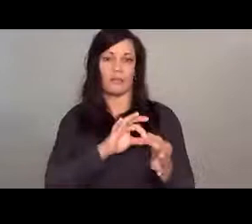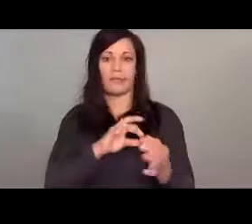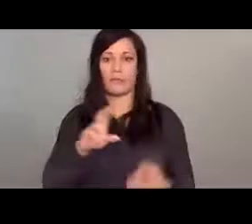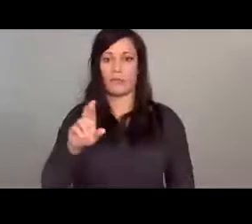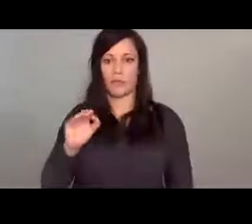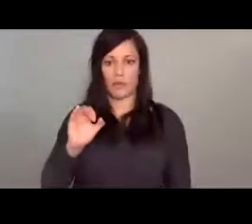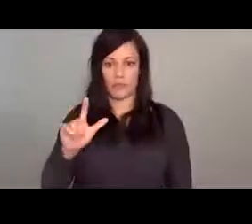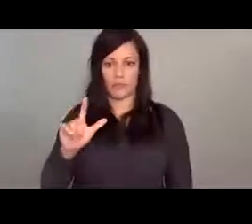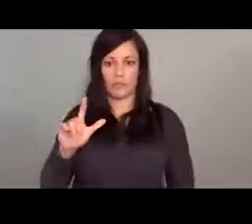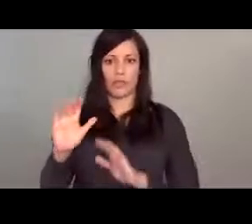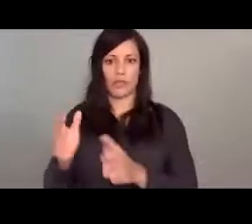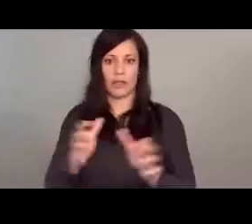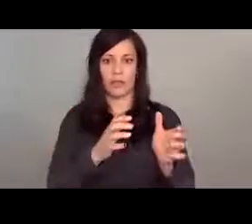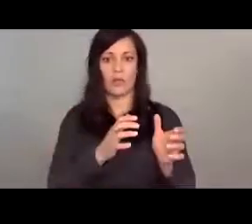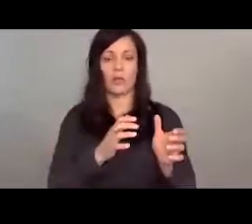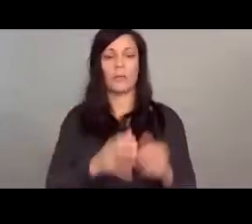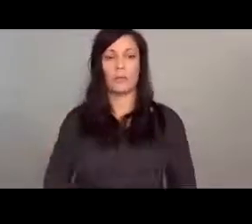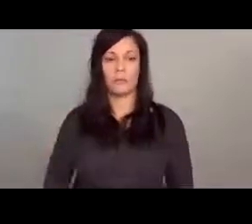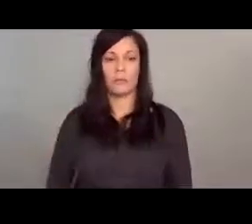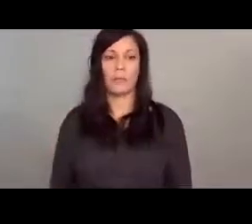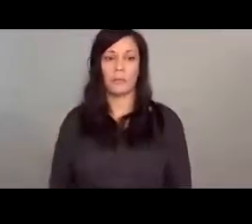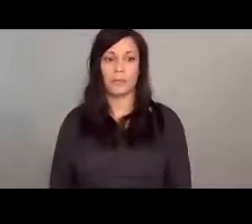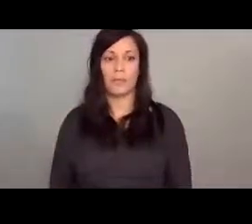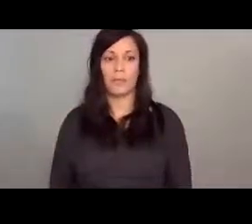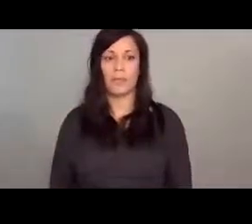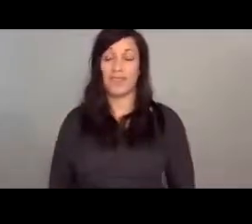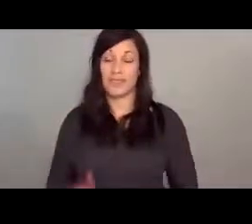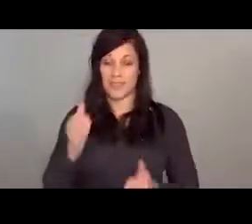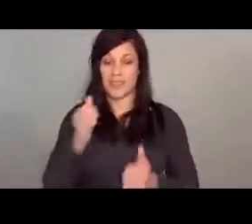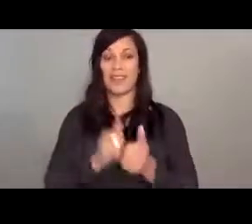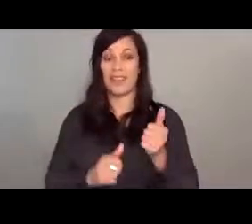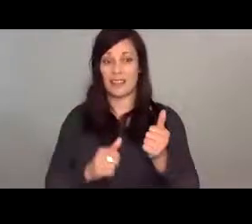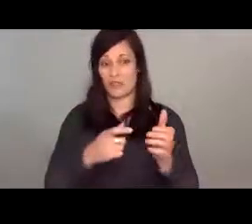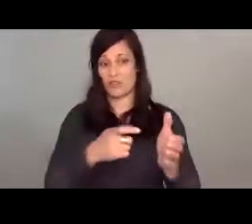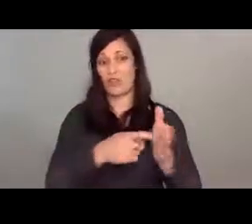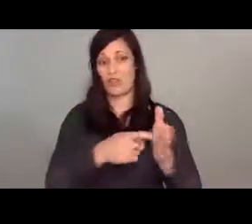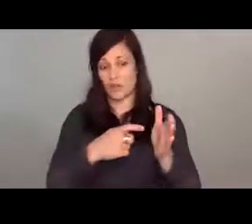category. So each field is required.